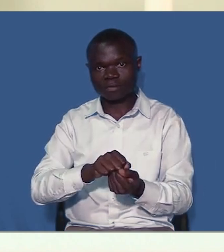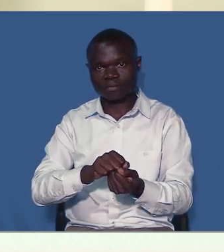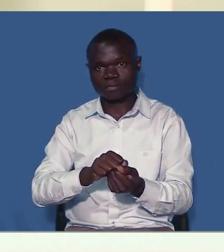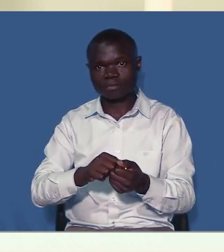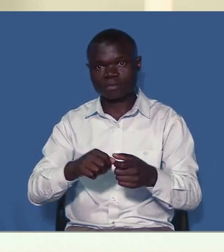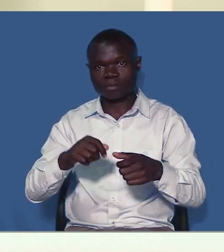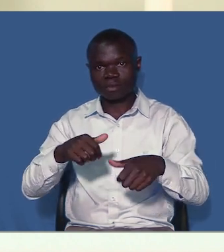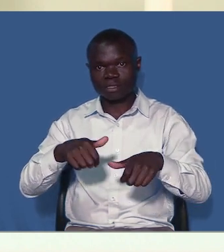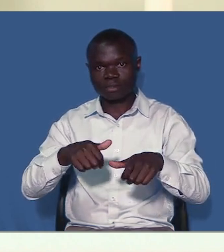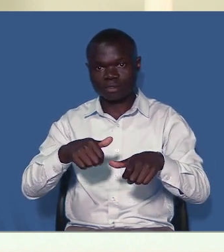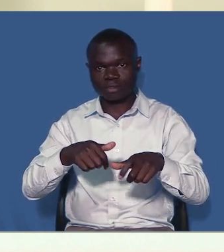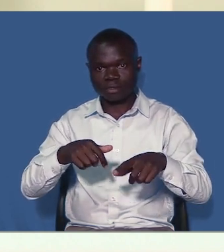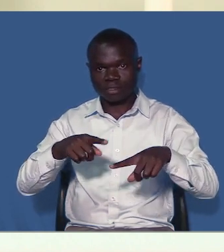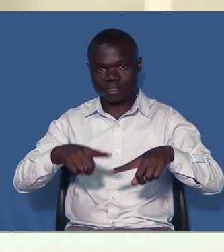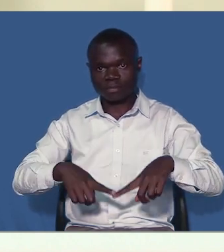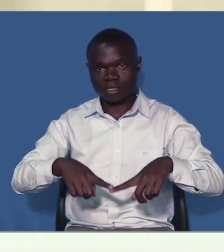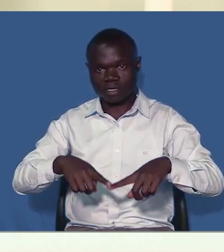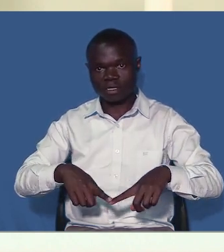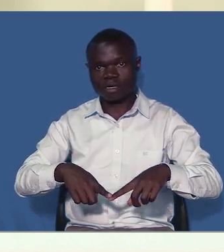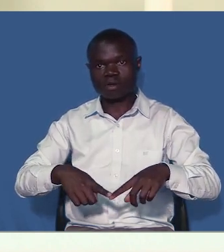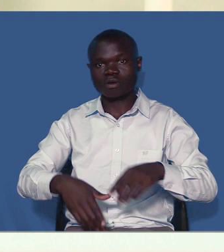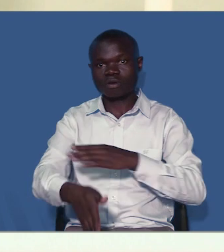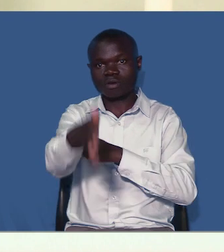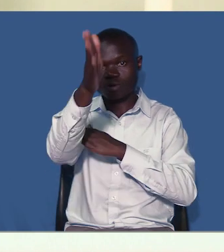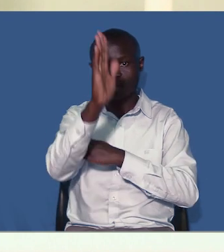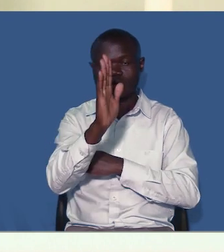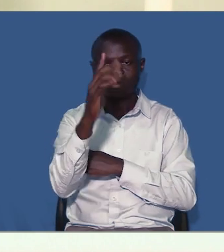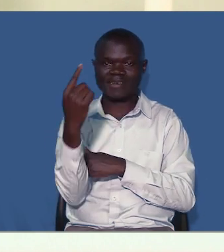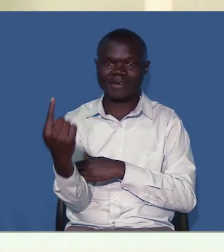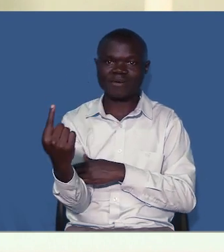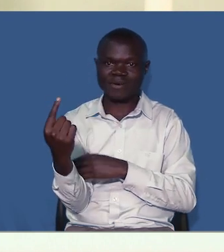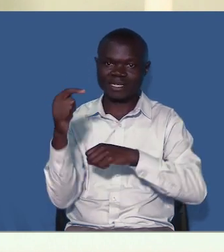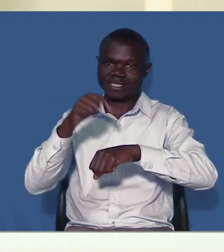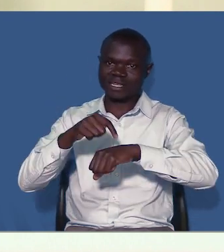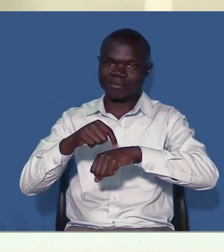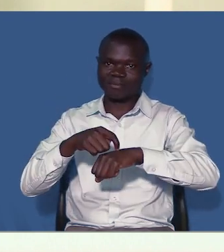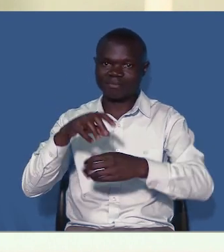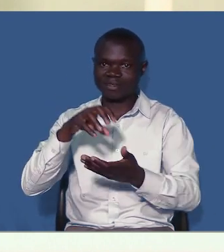depend really on God. And that is why we said it is not a one-time event.